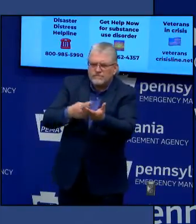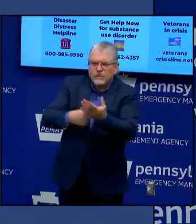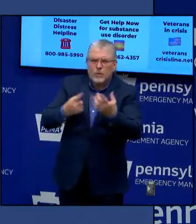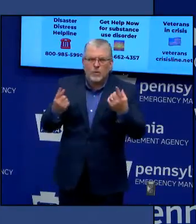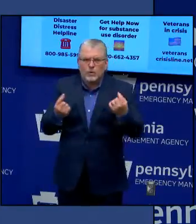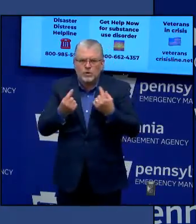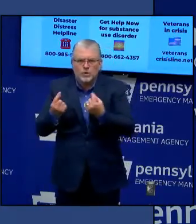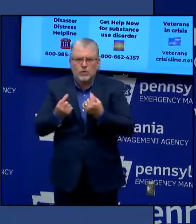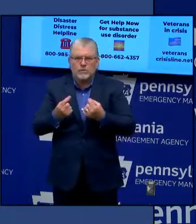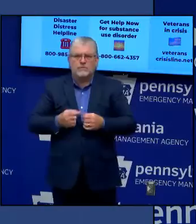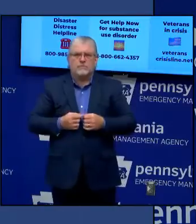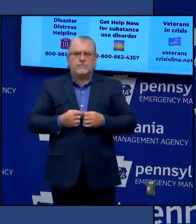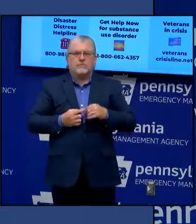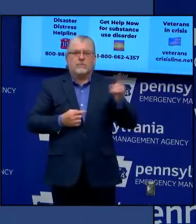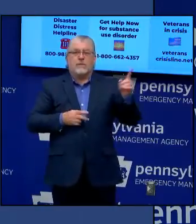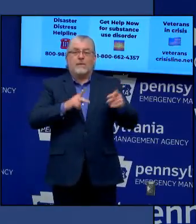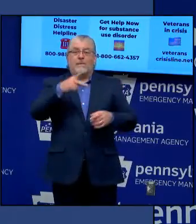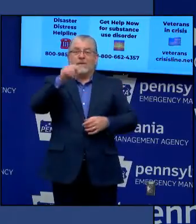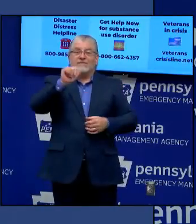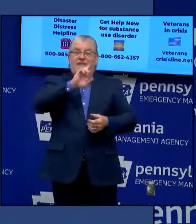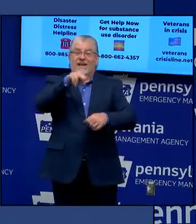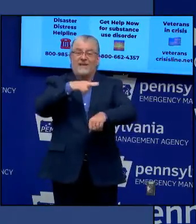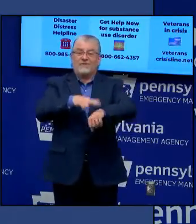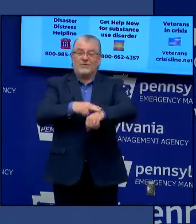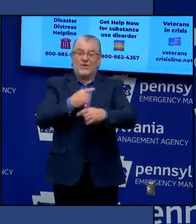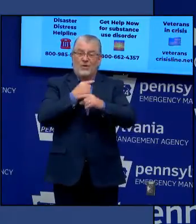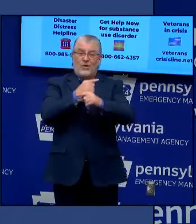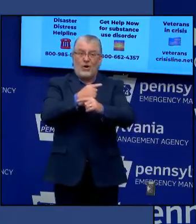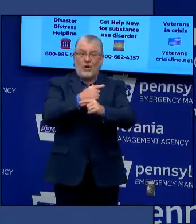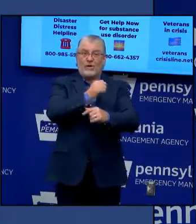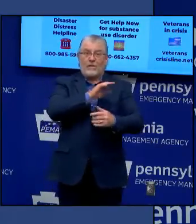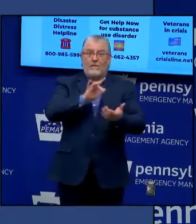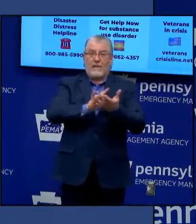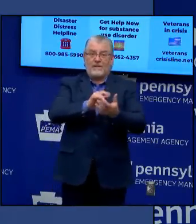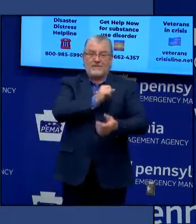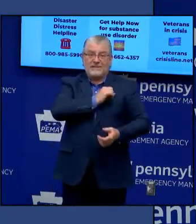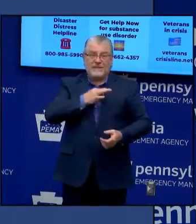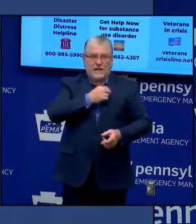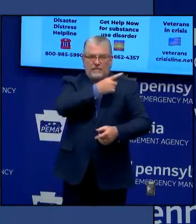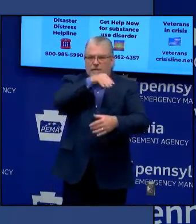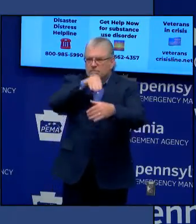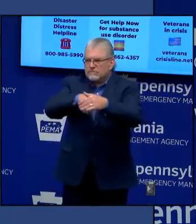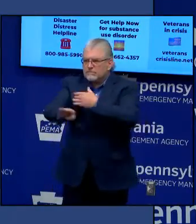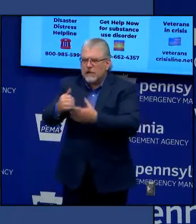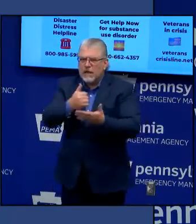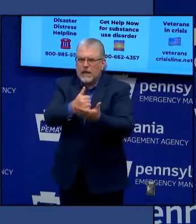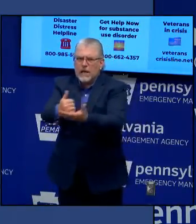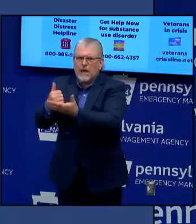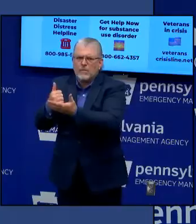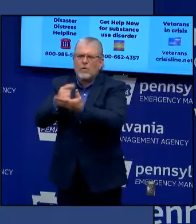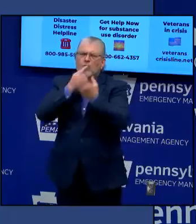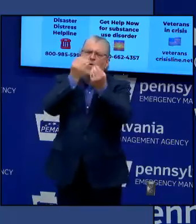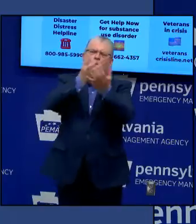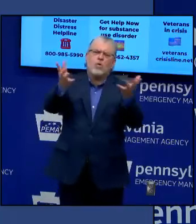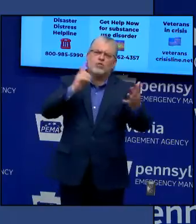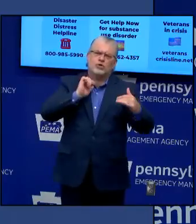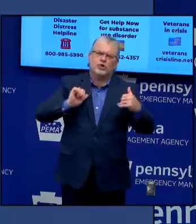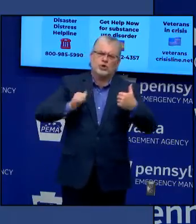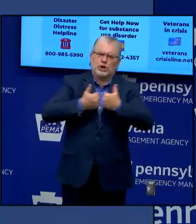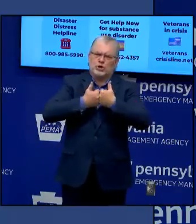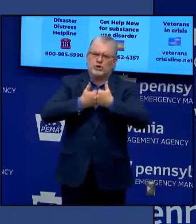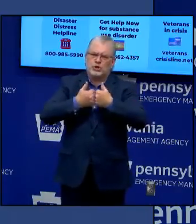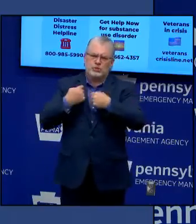go into nursing homes and to help those facilities. But they are very challenged. We're continuing to see more cases and tragically more